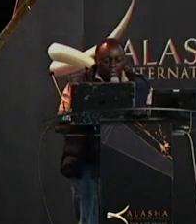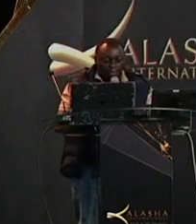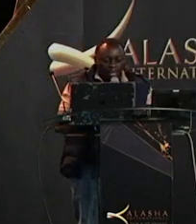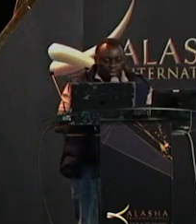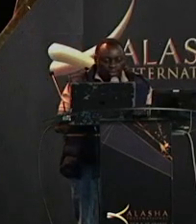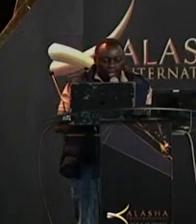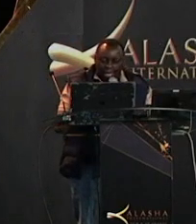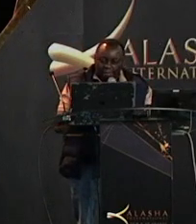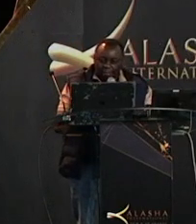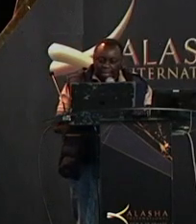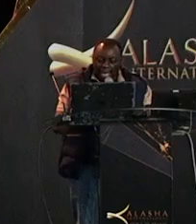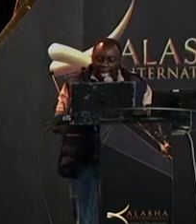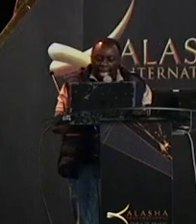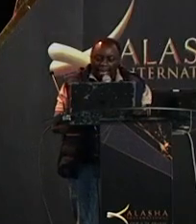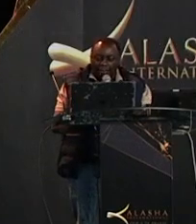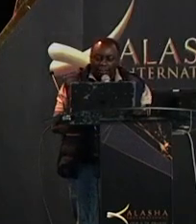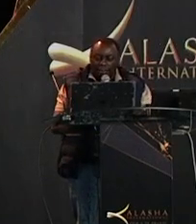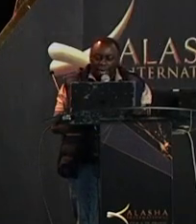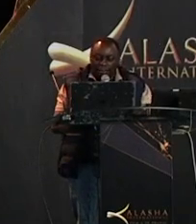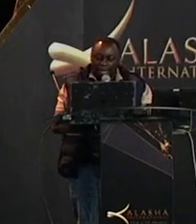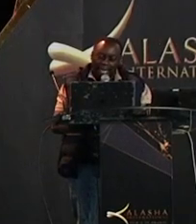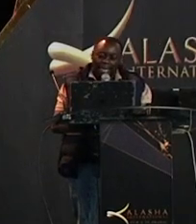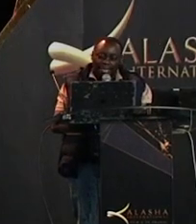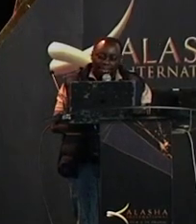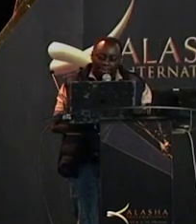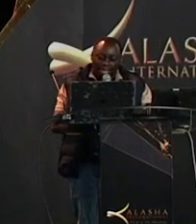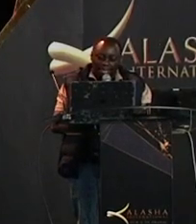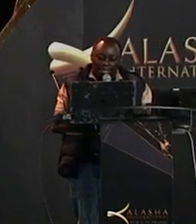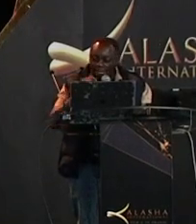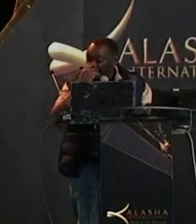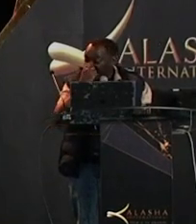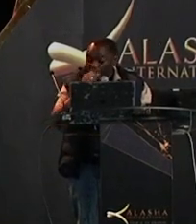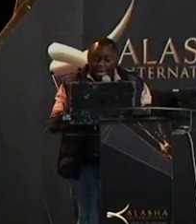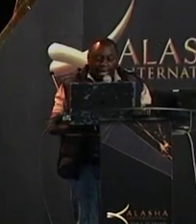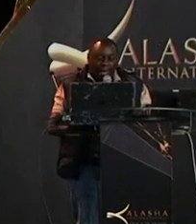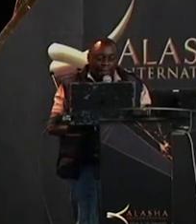Hura, as you've heard. I come from Kampala, Uganda.